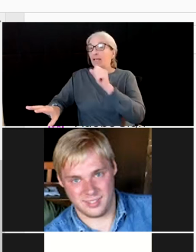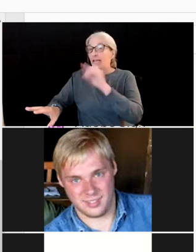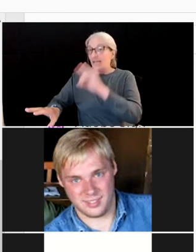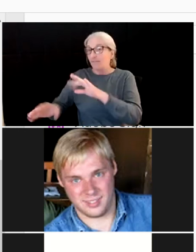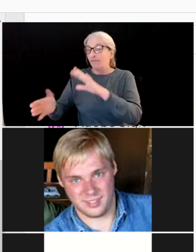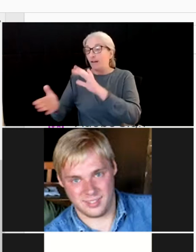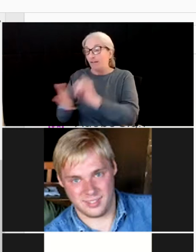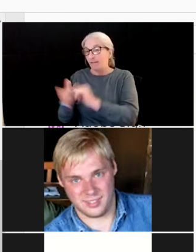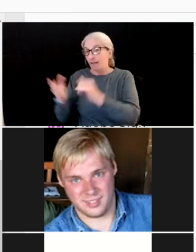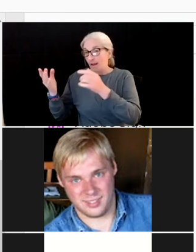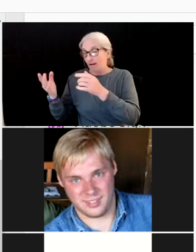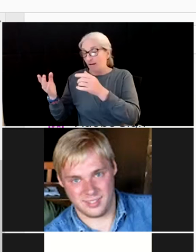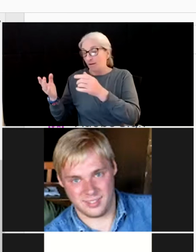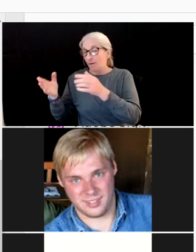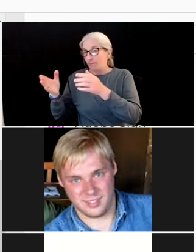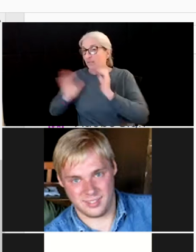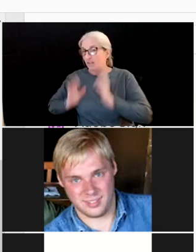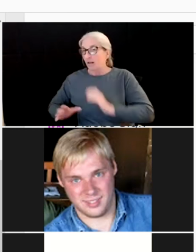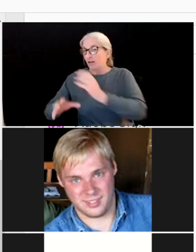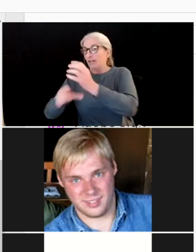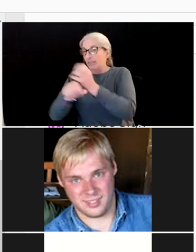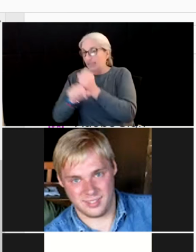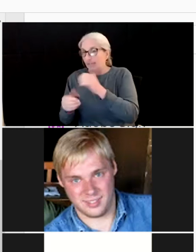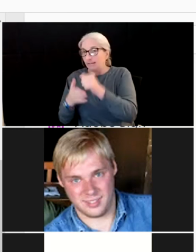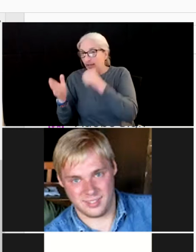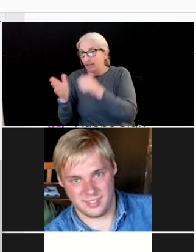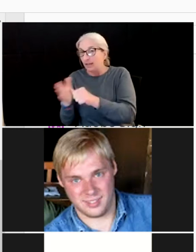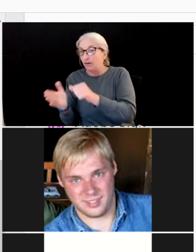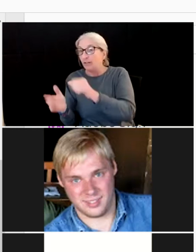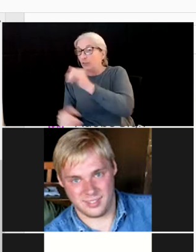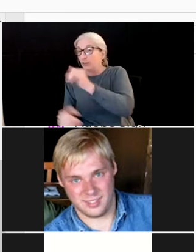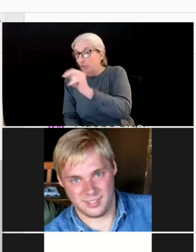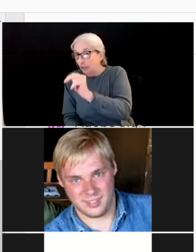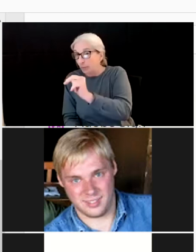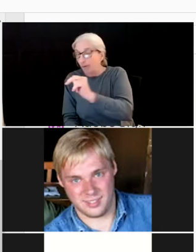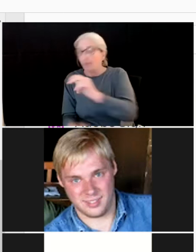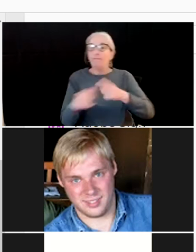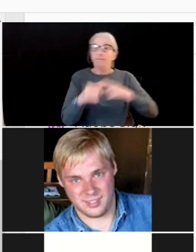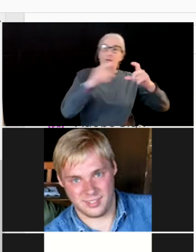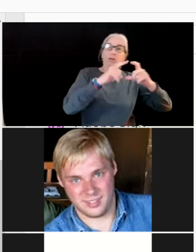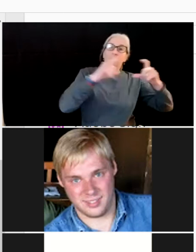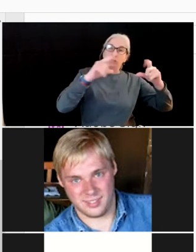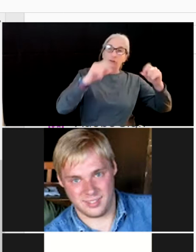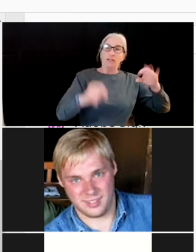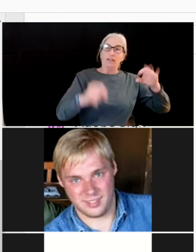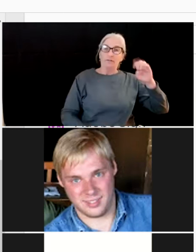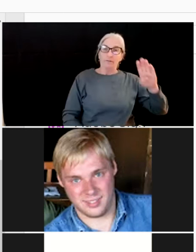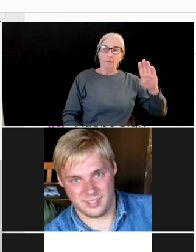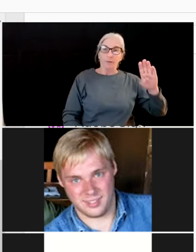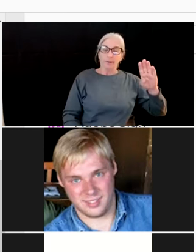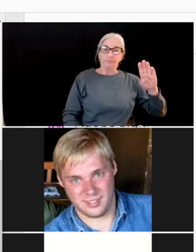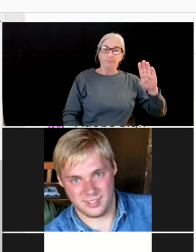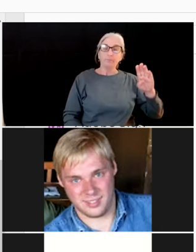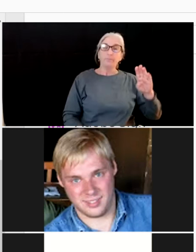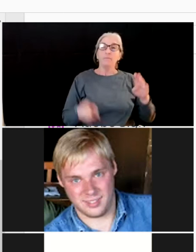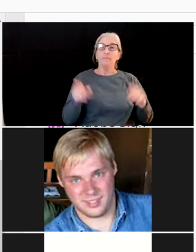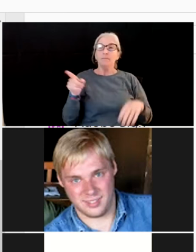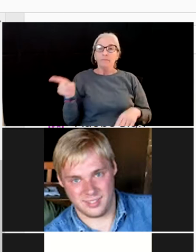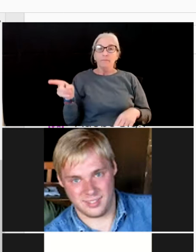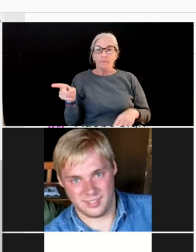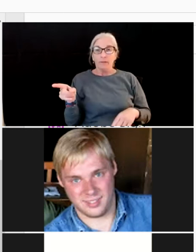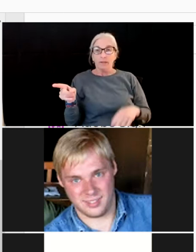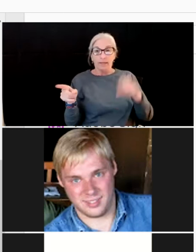As with SSDI, where a client is entitled to Medicare after 24 months. The